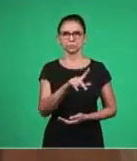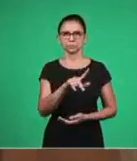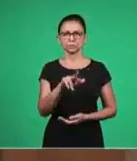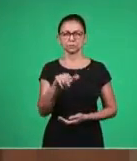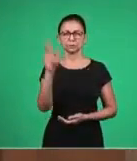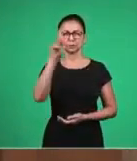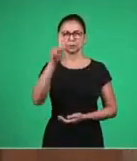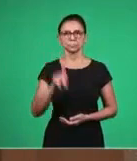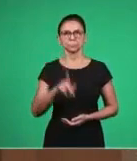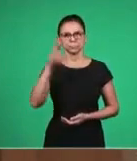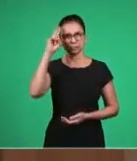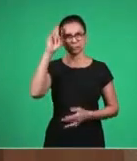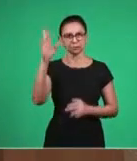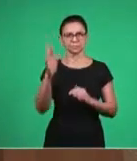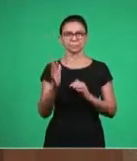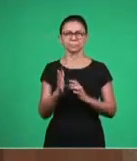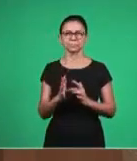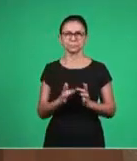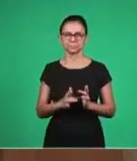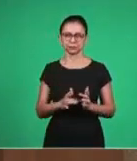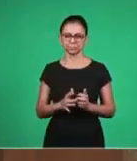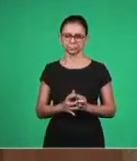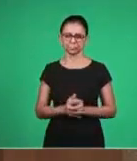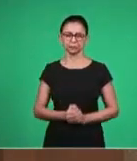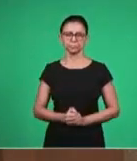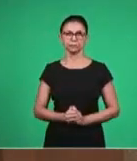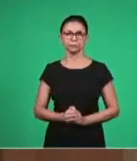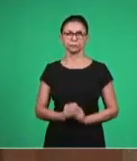what we were going to be teaching today.